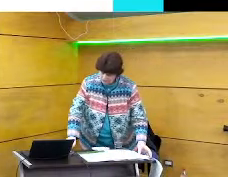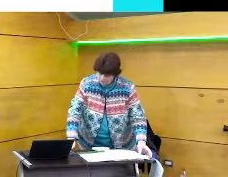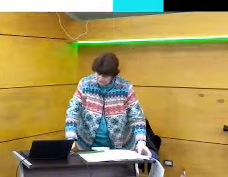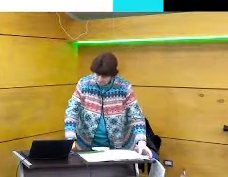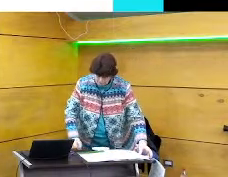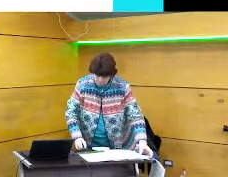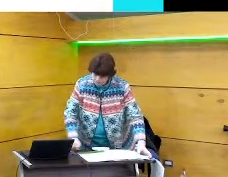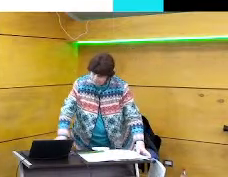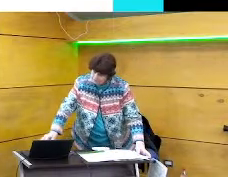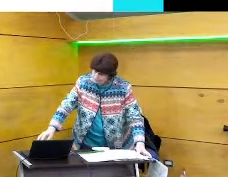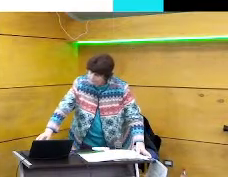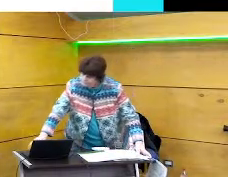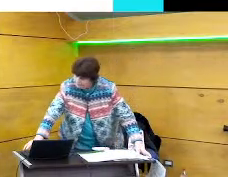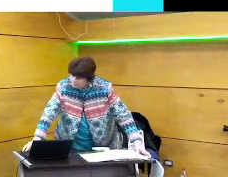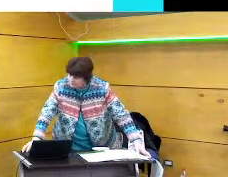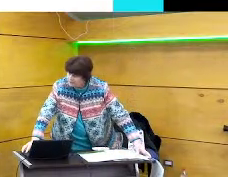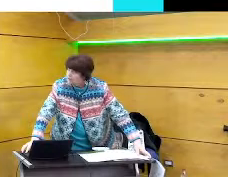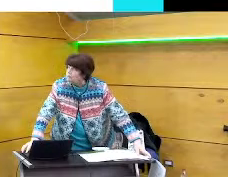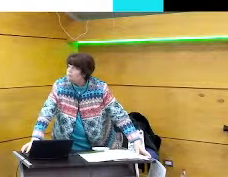So,